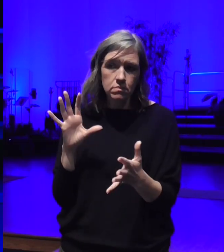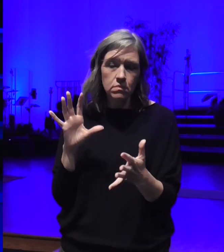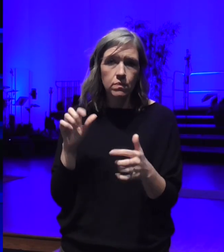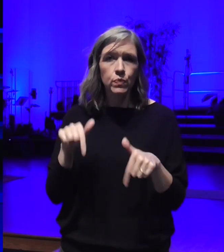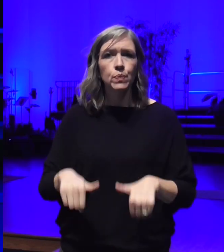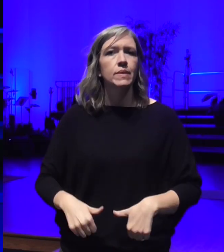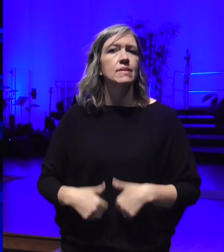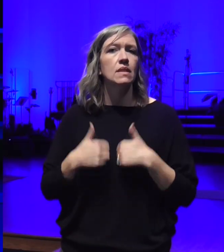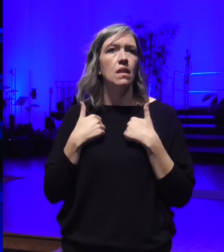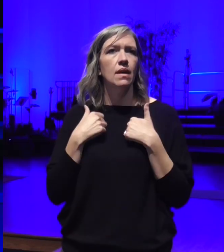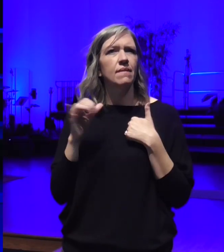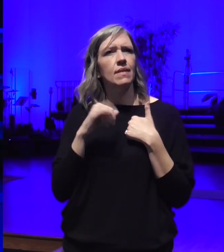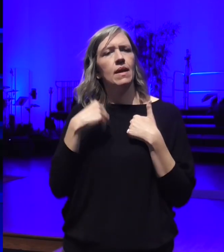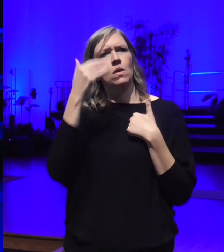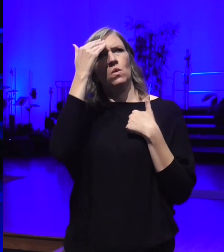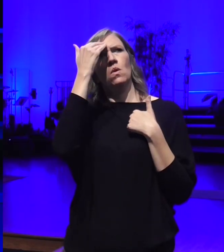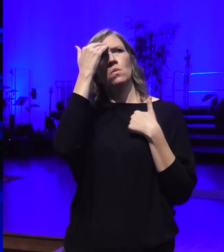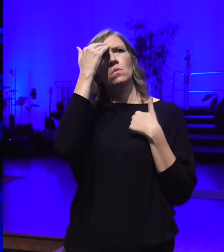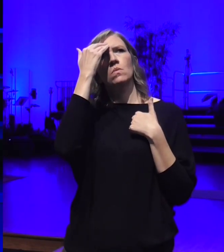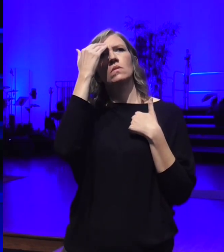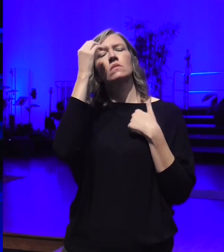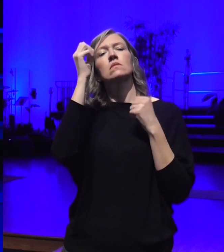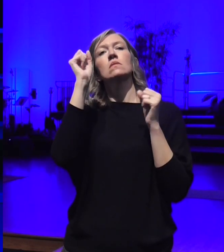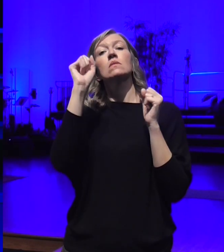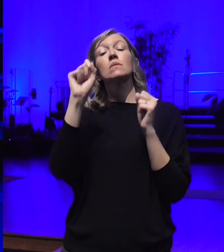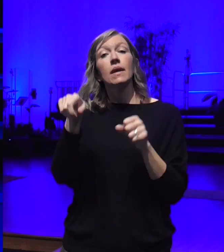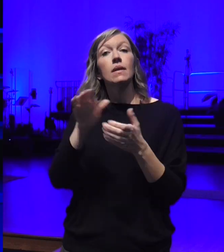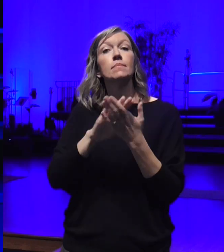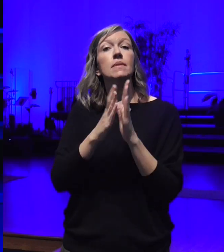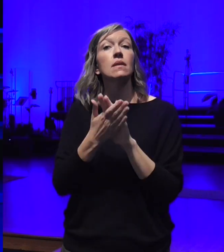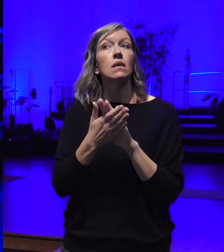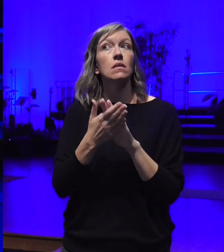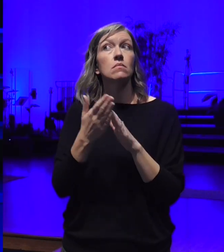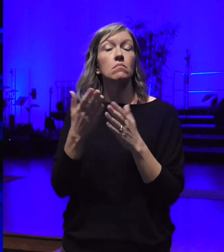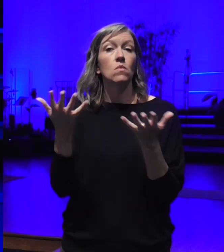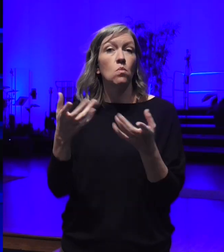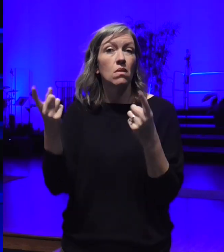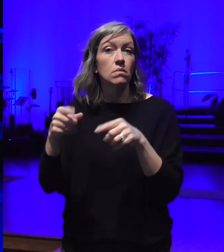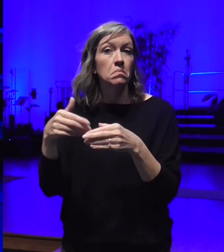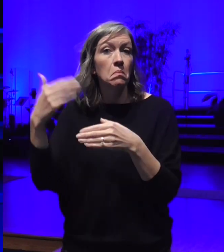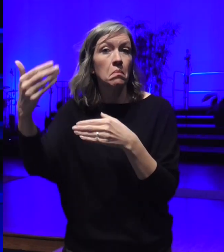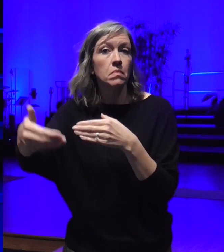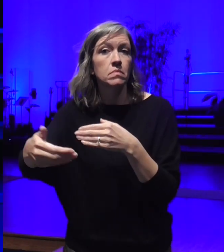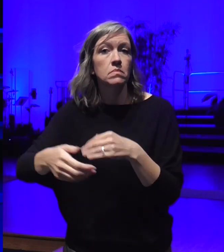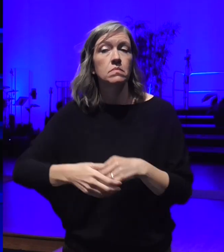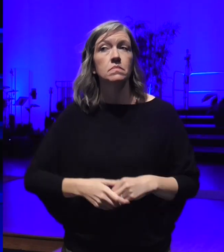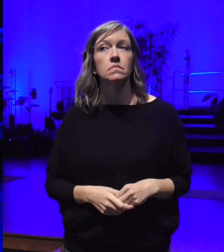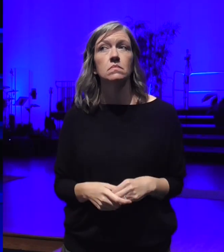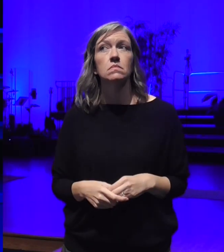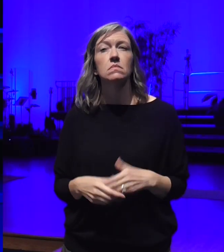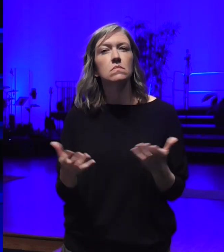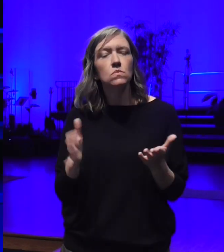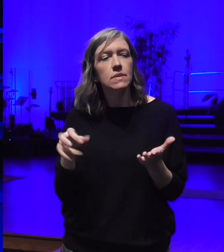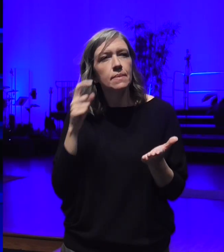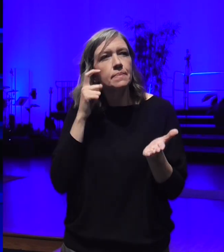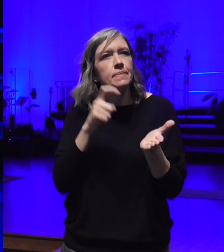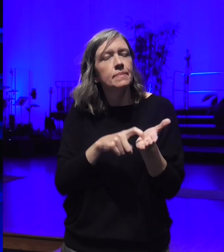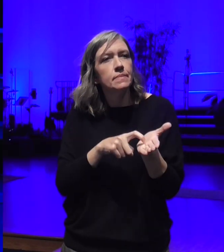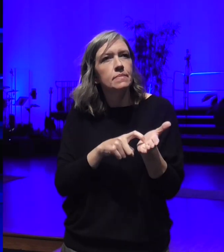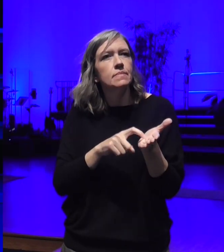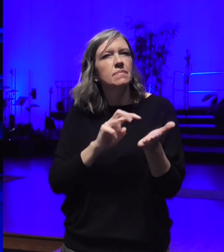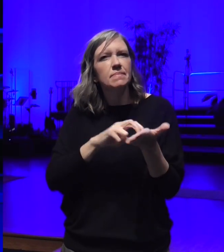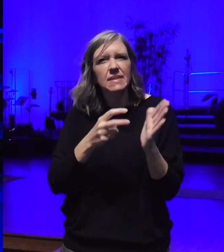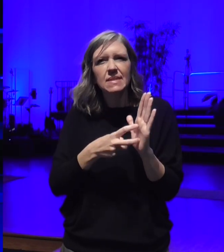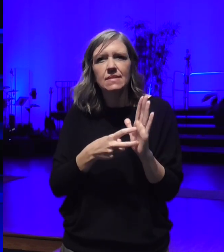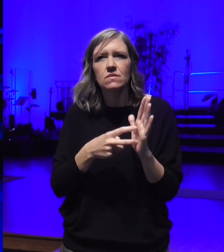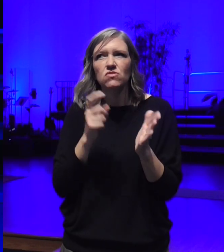to this life as we know it so that it may become what it could be? What does it mean to recognize that this